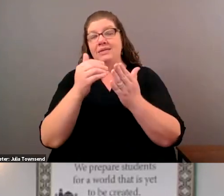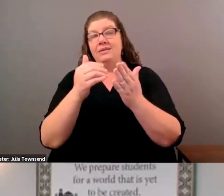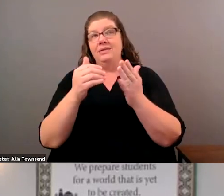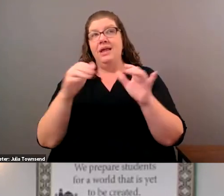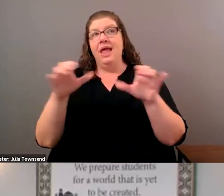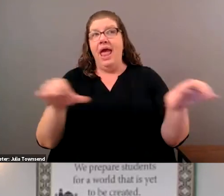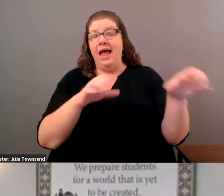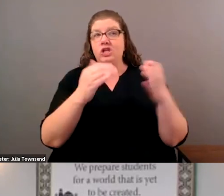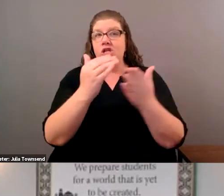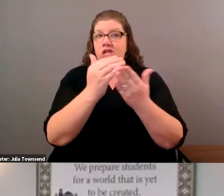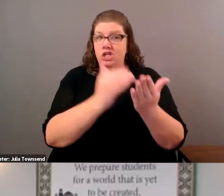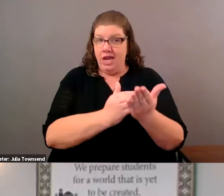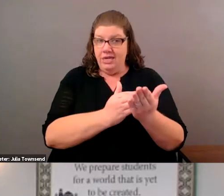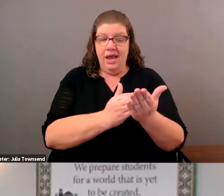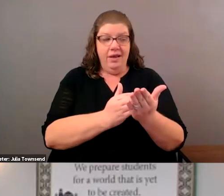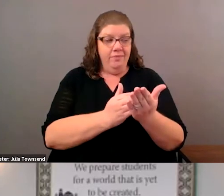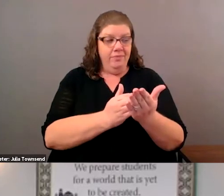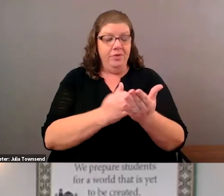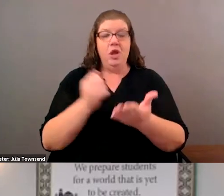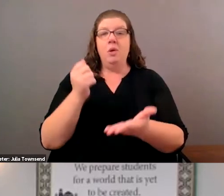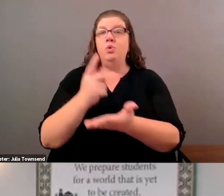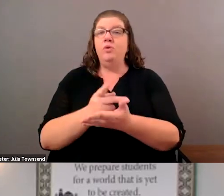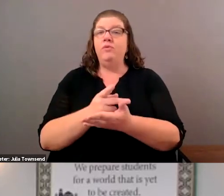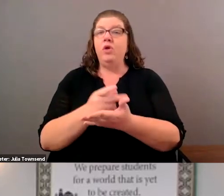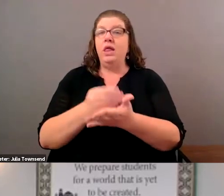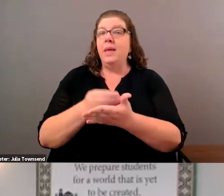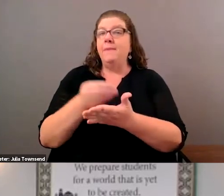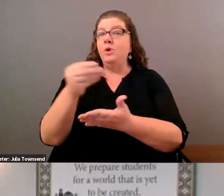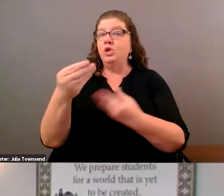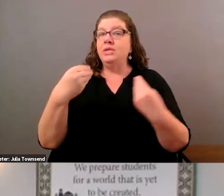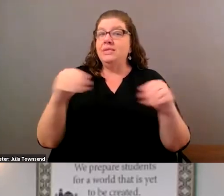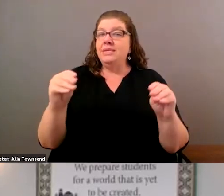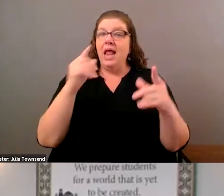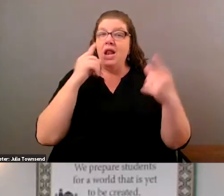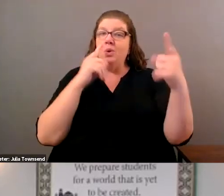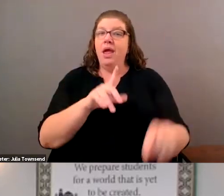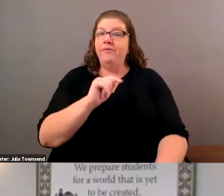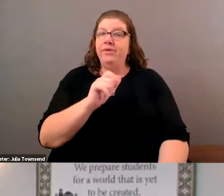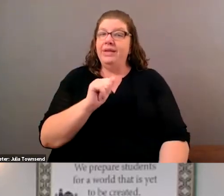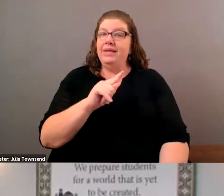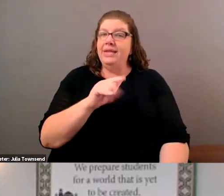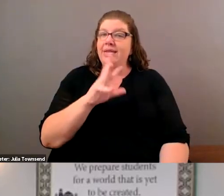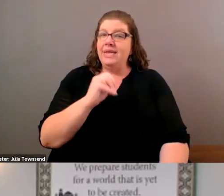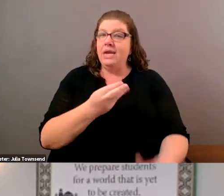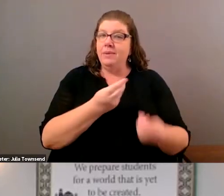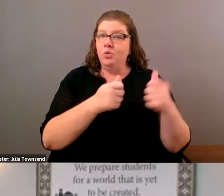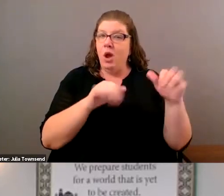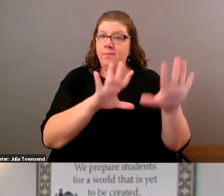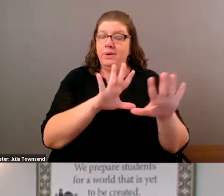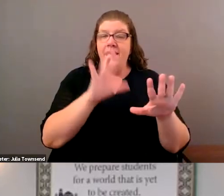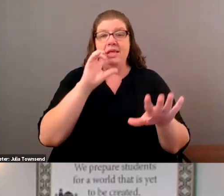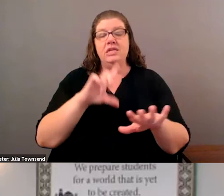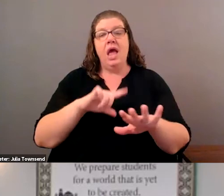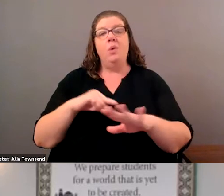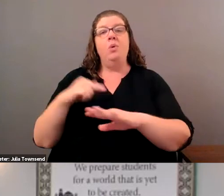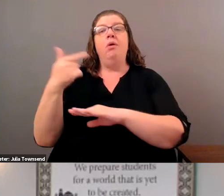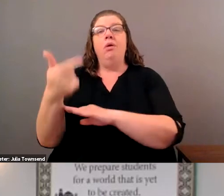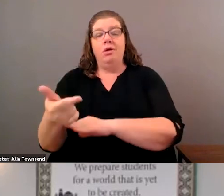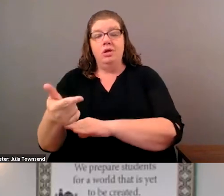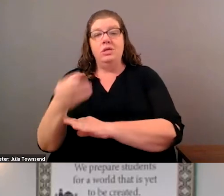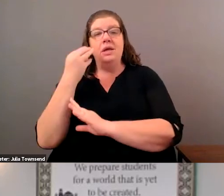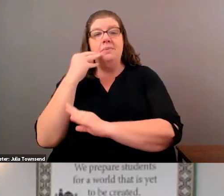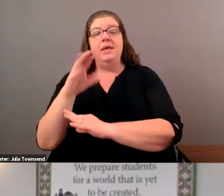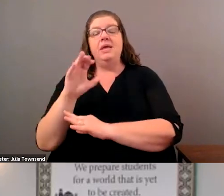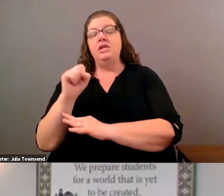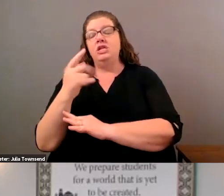agenda in particular, the approval of the purchase and sale agreement for the Tatum property. And I will turn this also over to Ms.